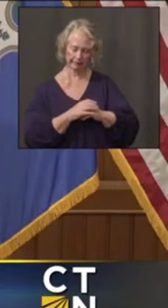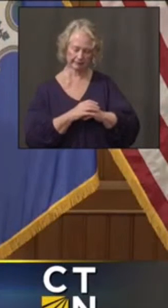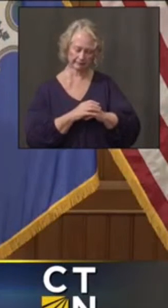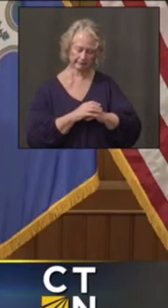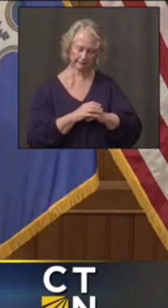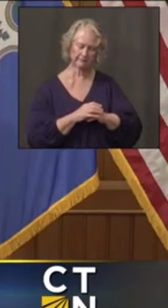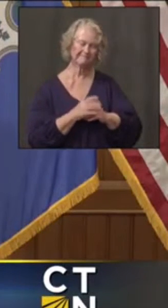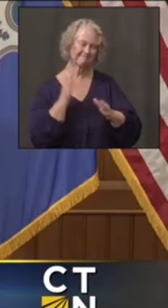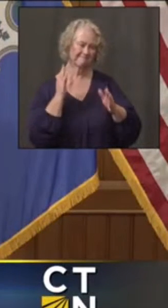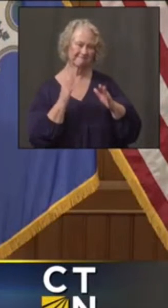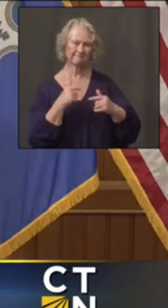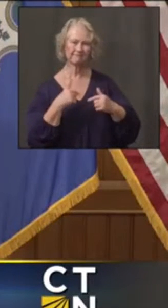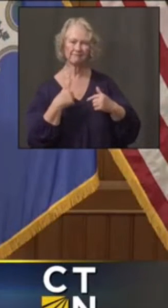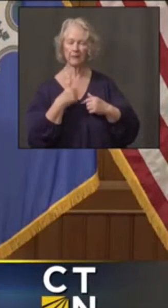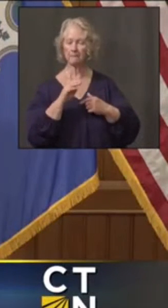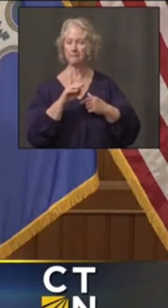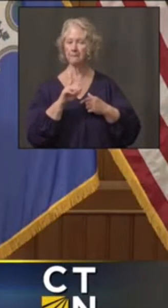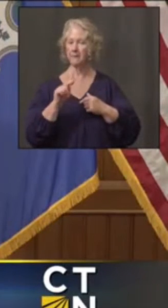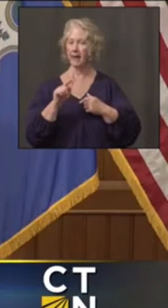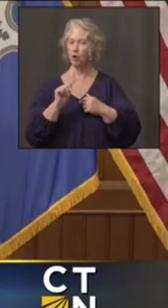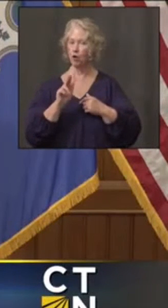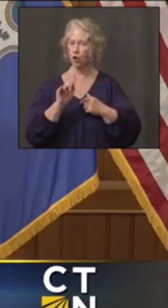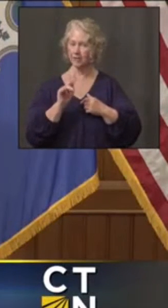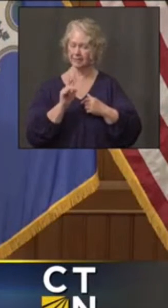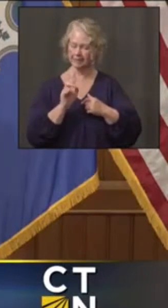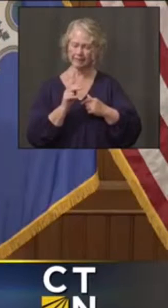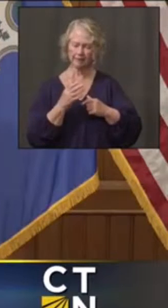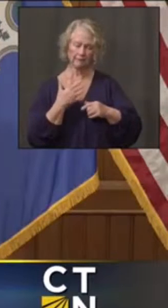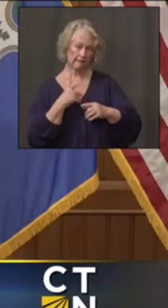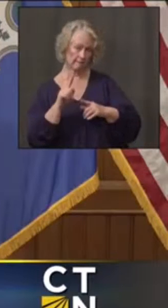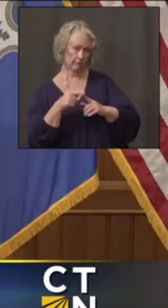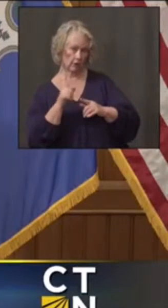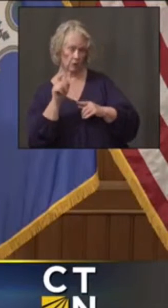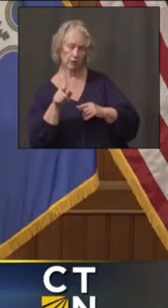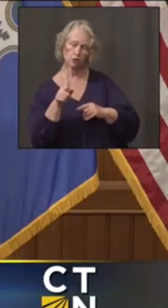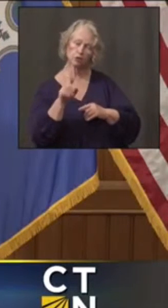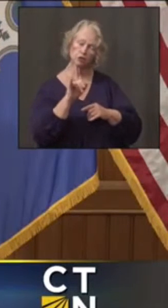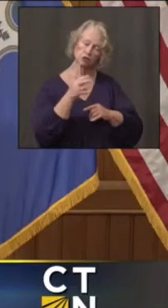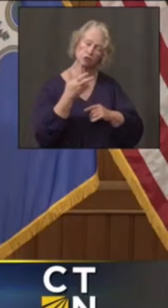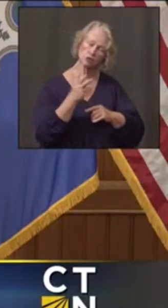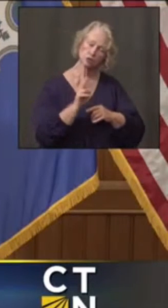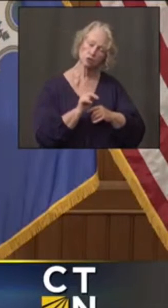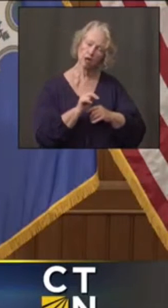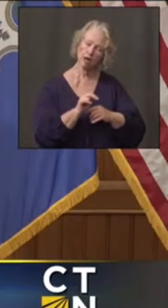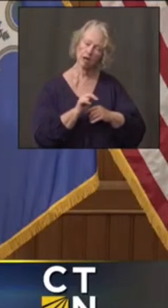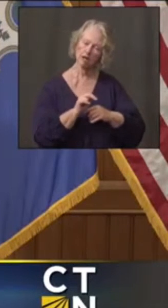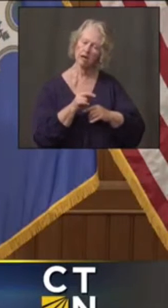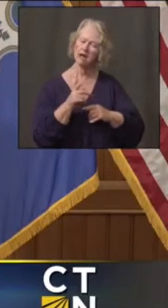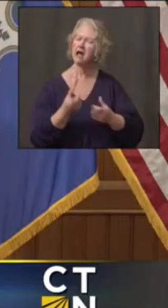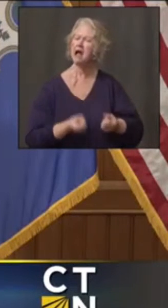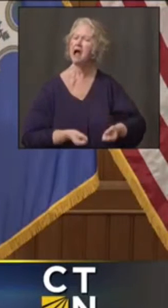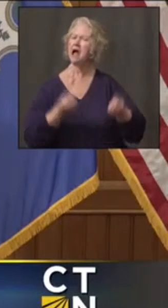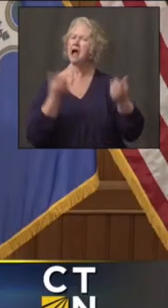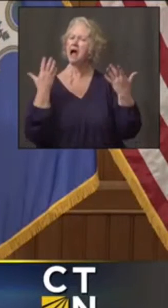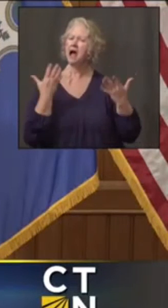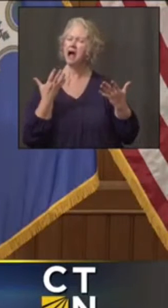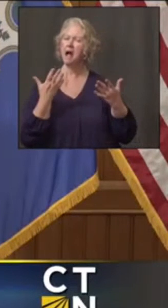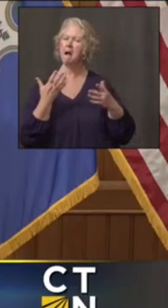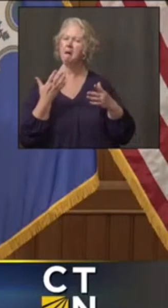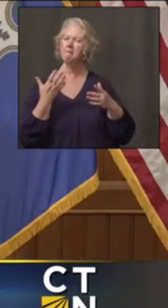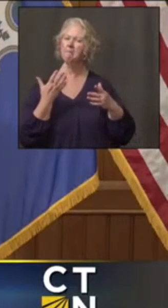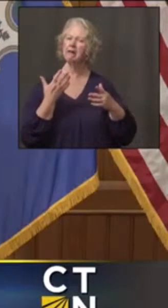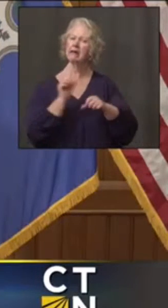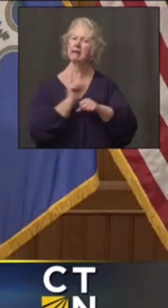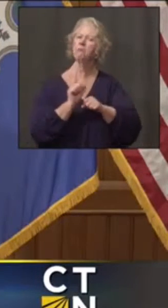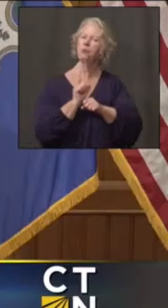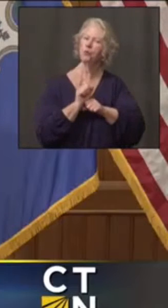Hi, everybody. Matt Austin with NBC Connecticut. My first question was to John. Can you say how many employees in Groton were working on this project and